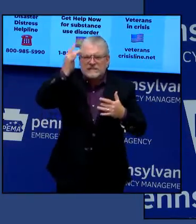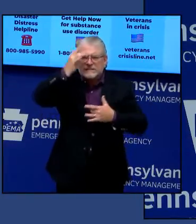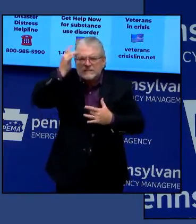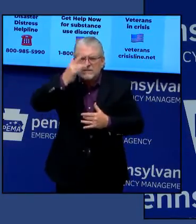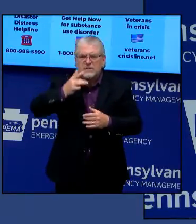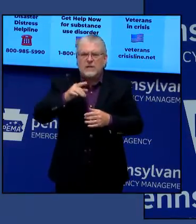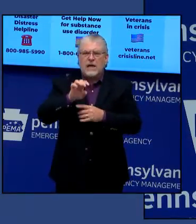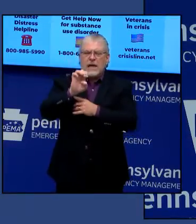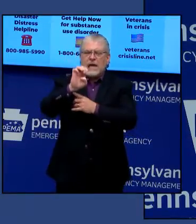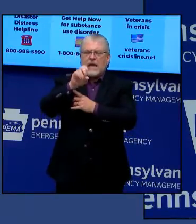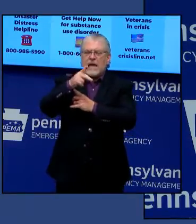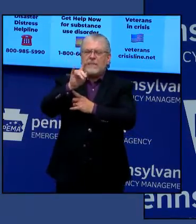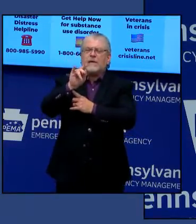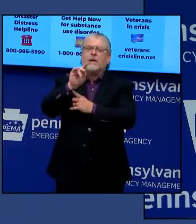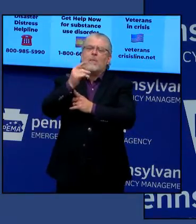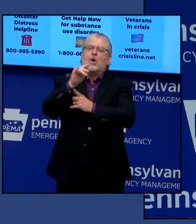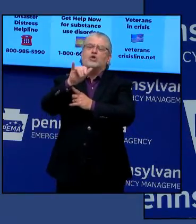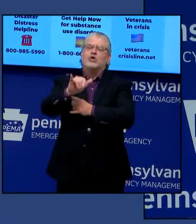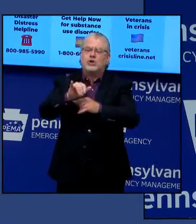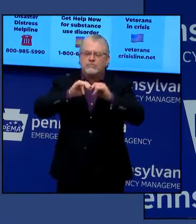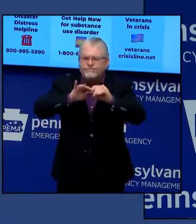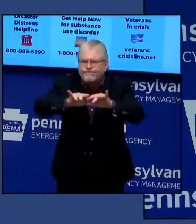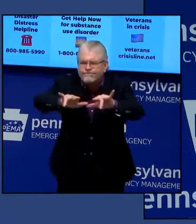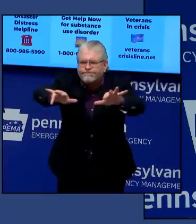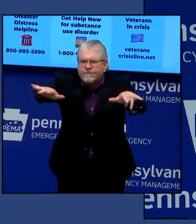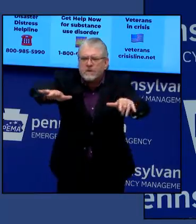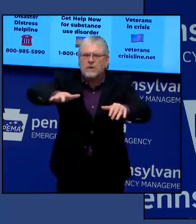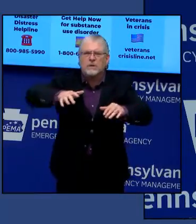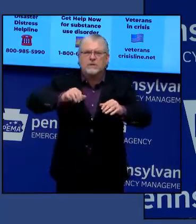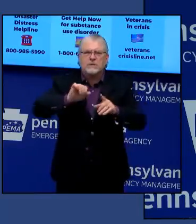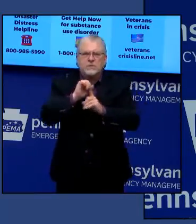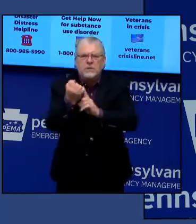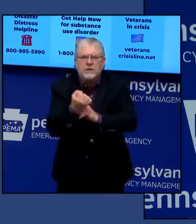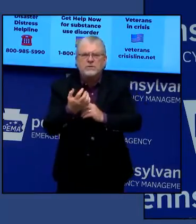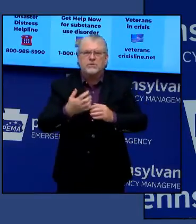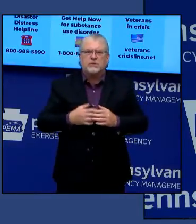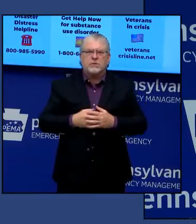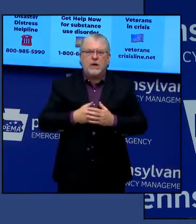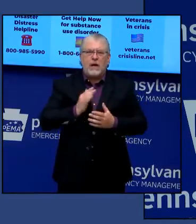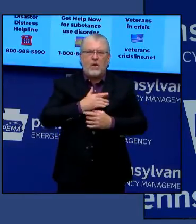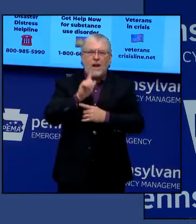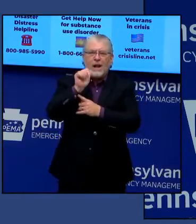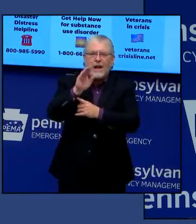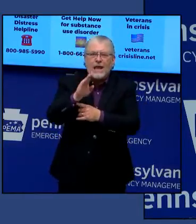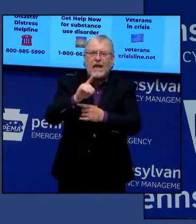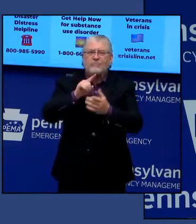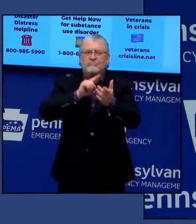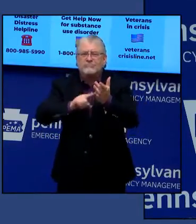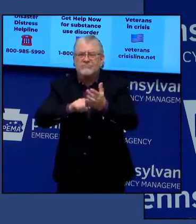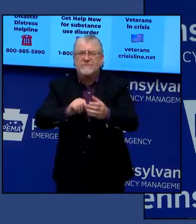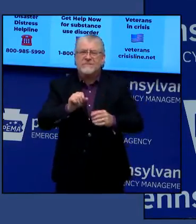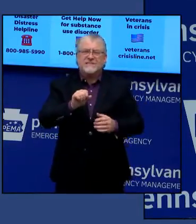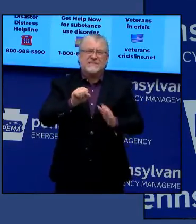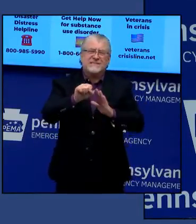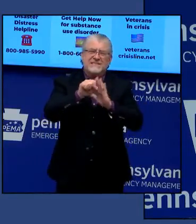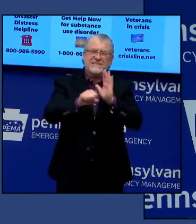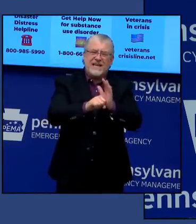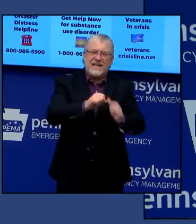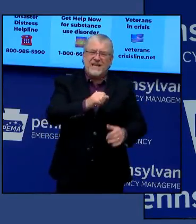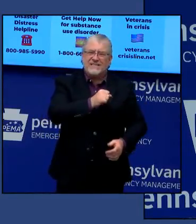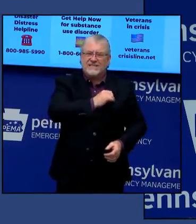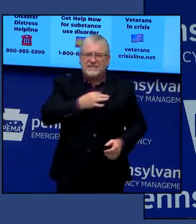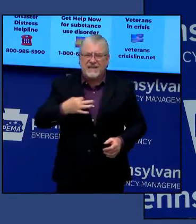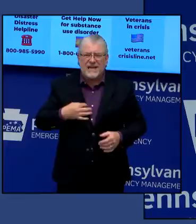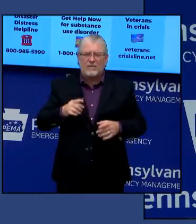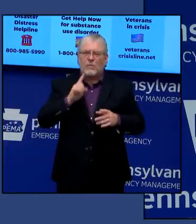health laboratory week, and so they've been working very hard. And then we have all aspects of the department that have been working long hours on behalf of public health.